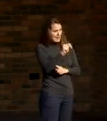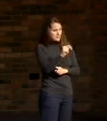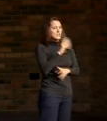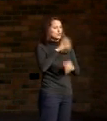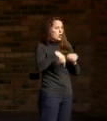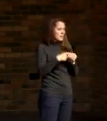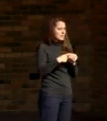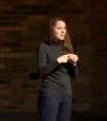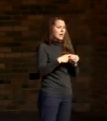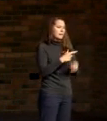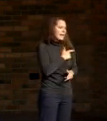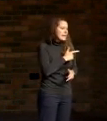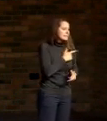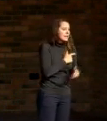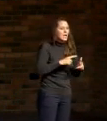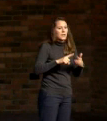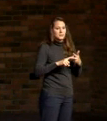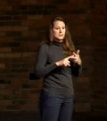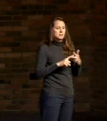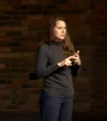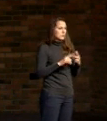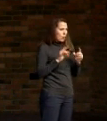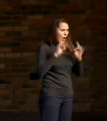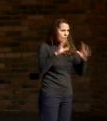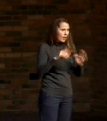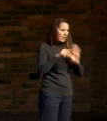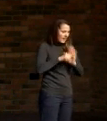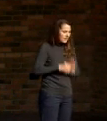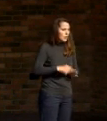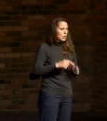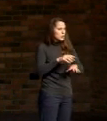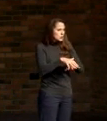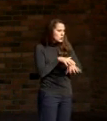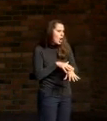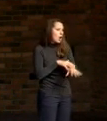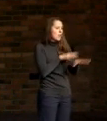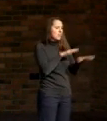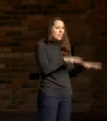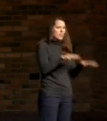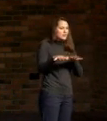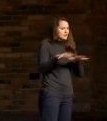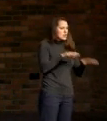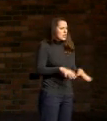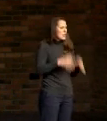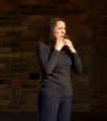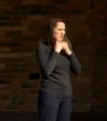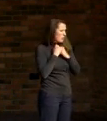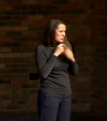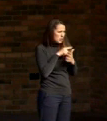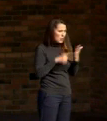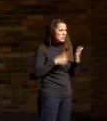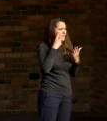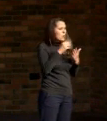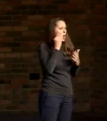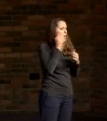indolence, laziness, torpidity, slothfulness, lethargy, the virtues of